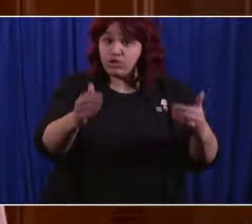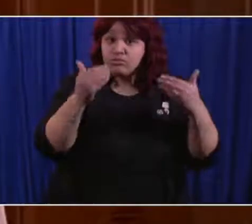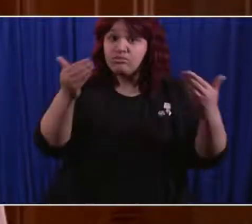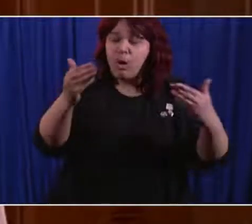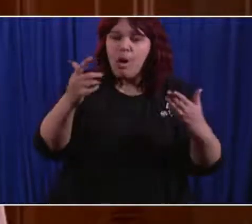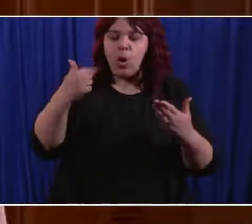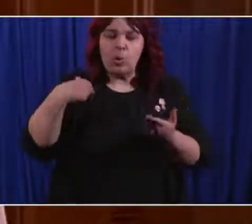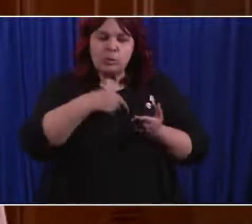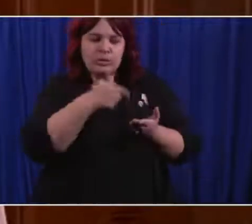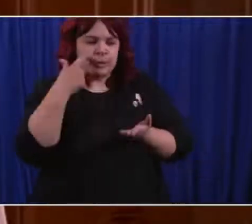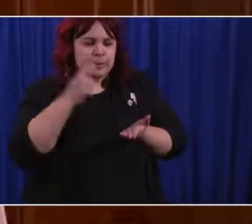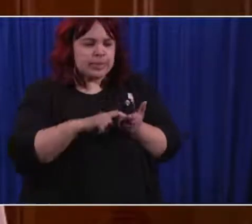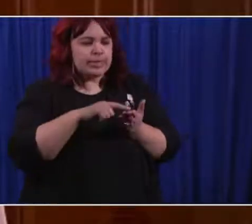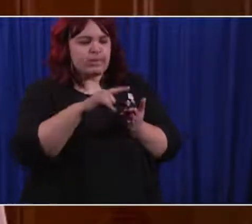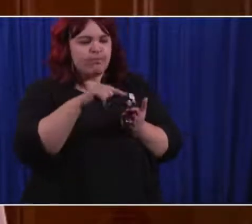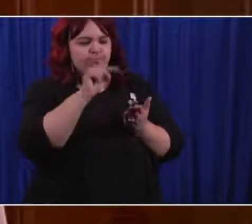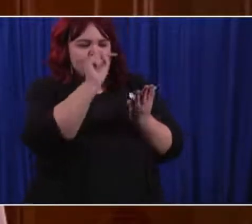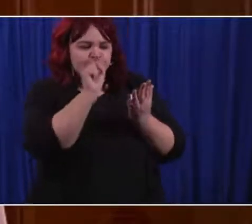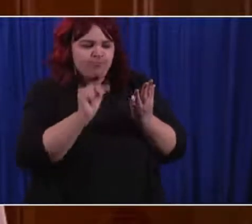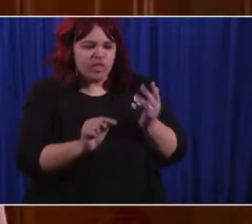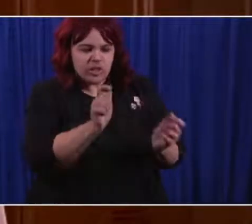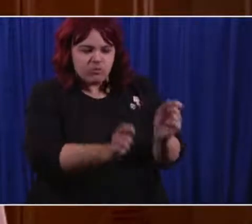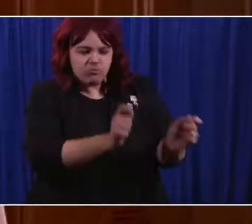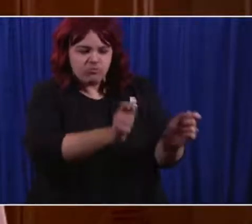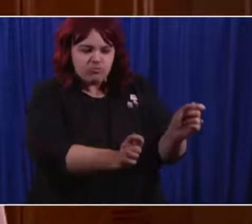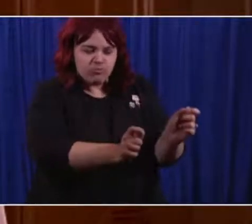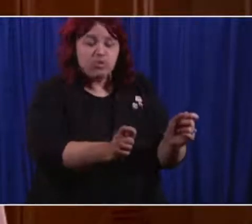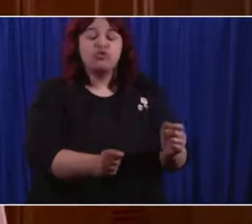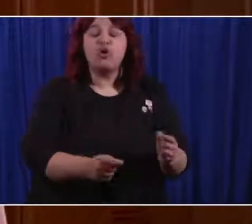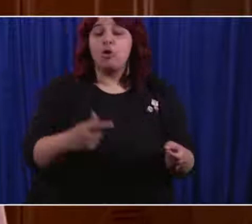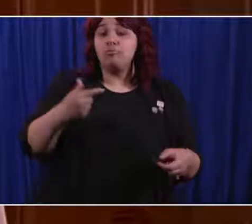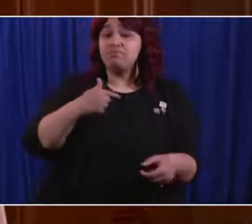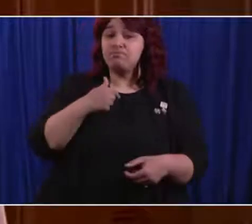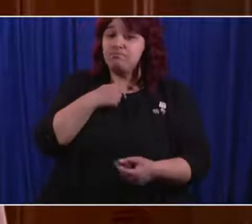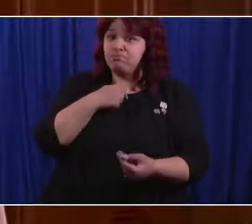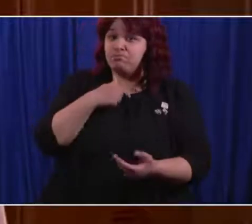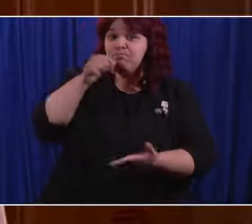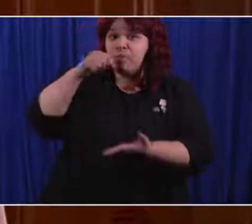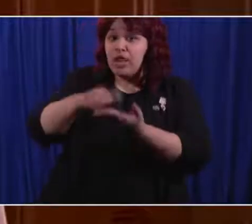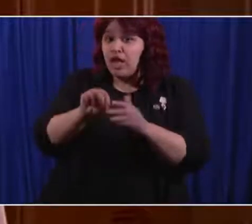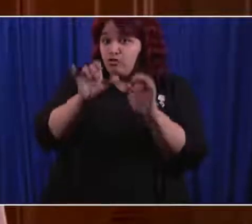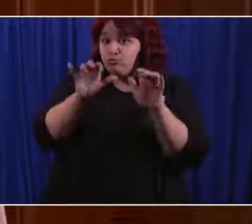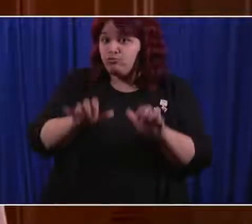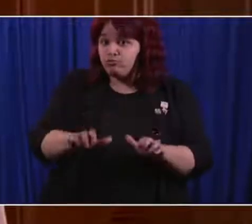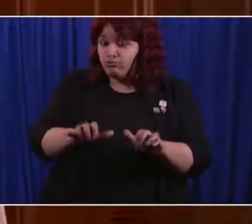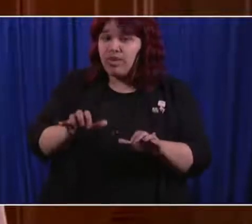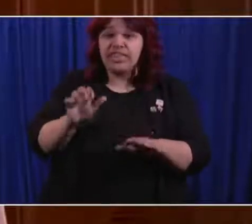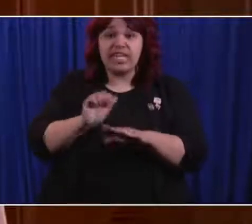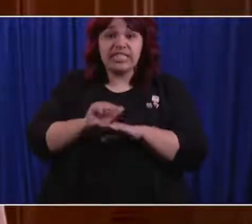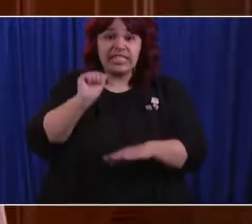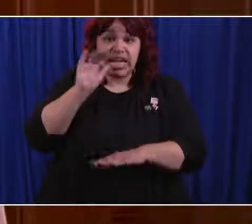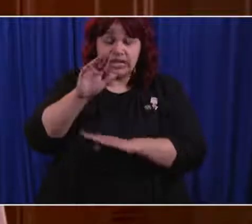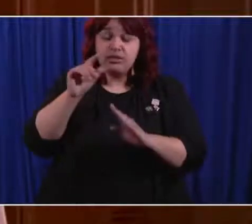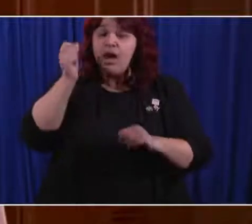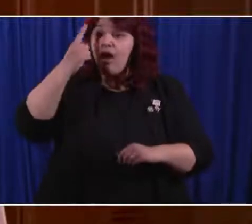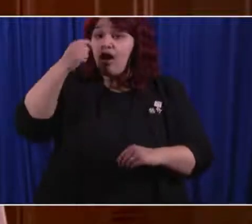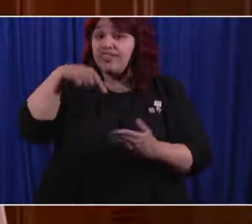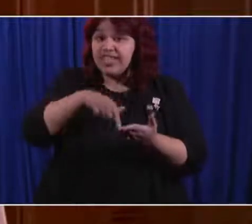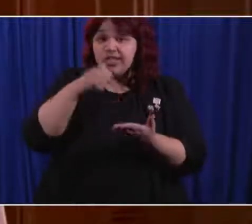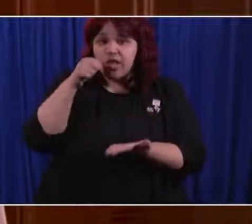that I sent is a really, I think, a distillation, a